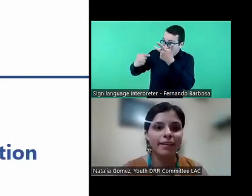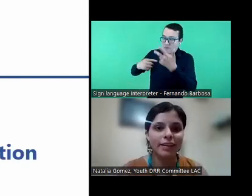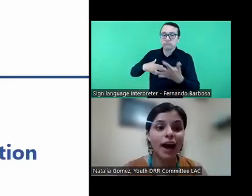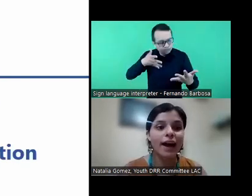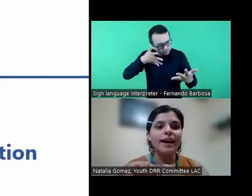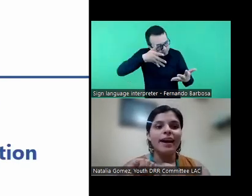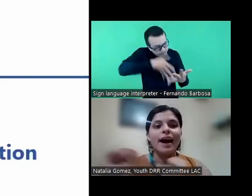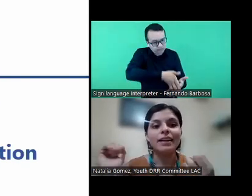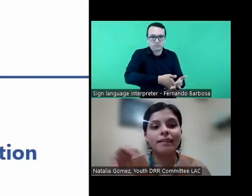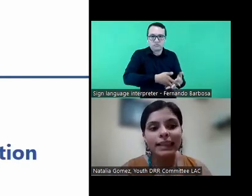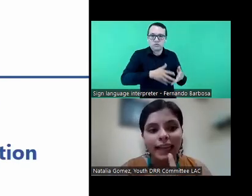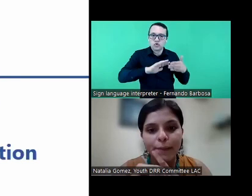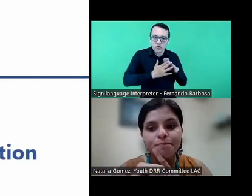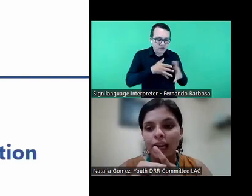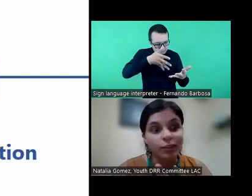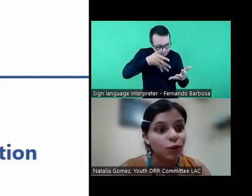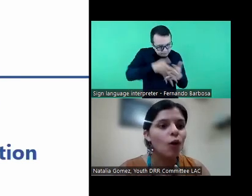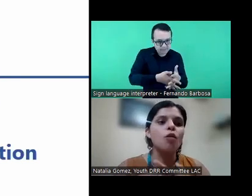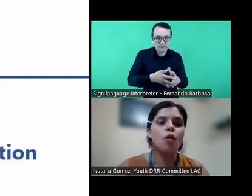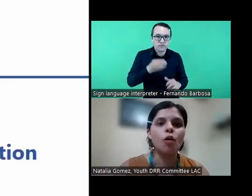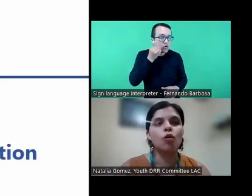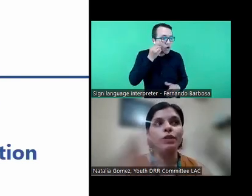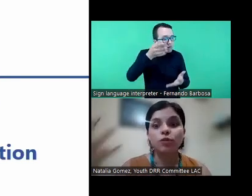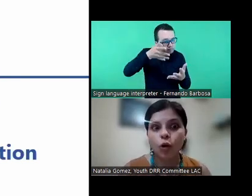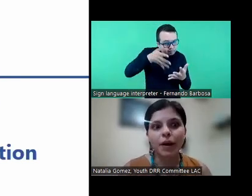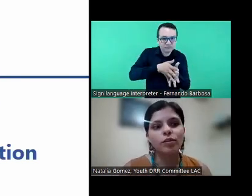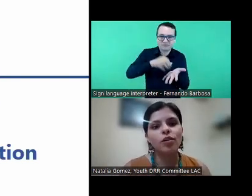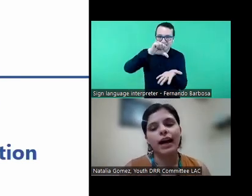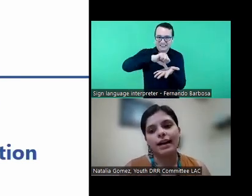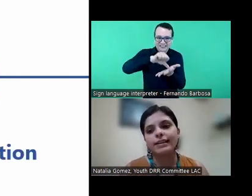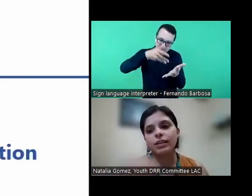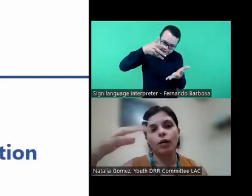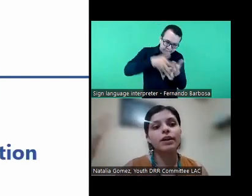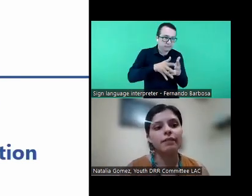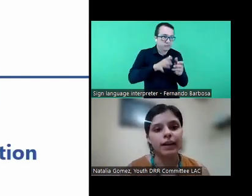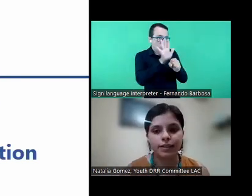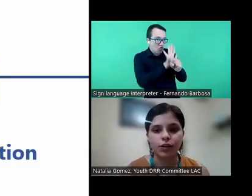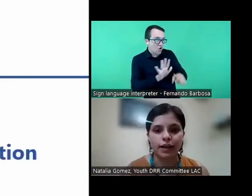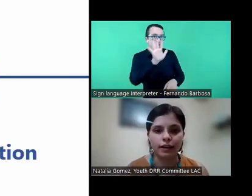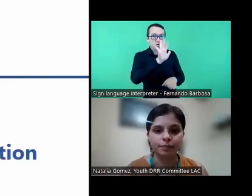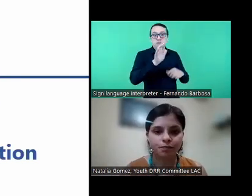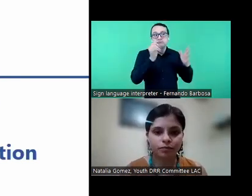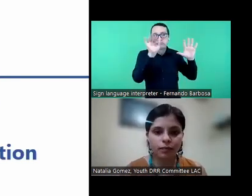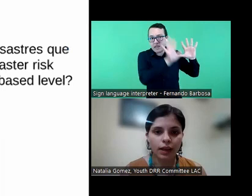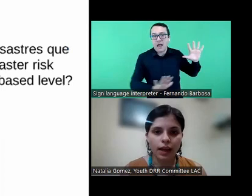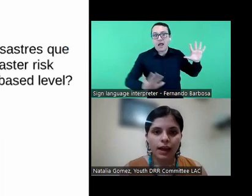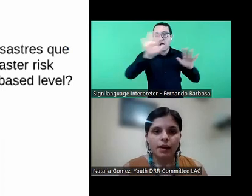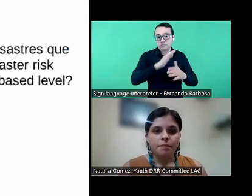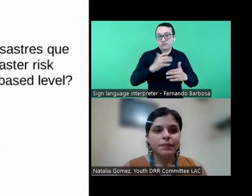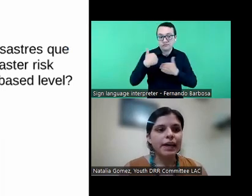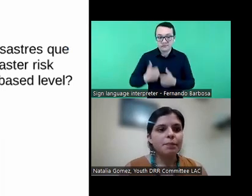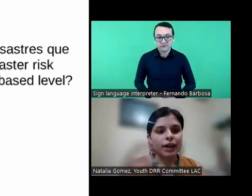different communities at the community level, at household level, at local government levels, and